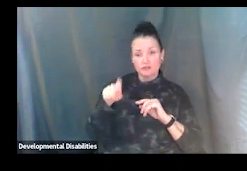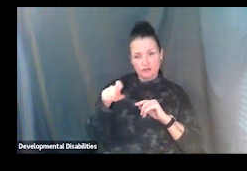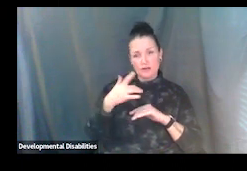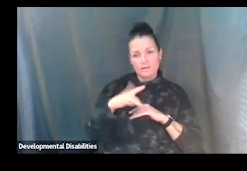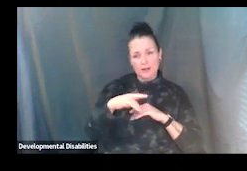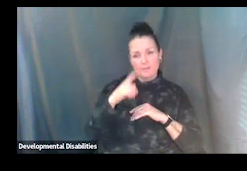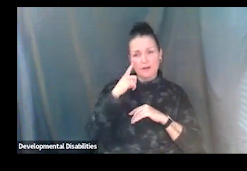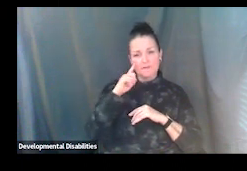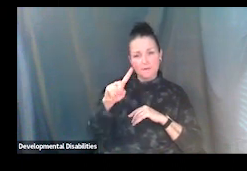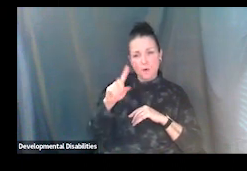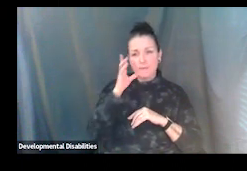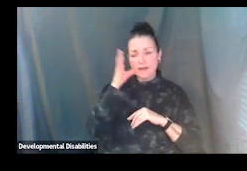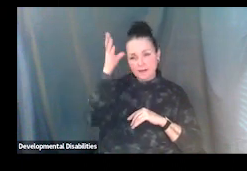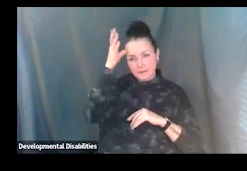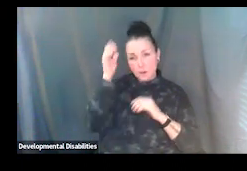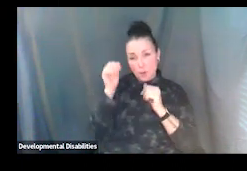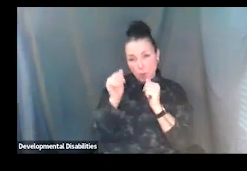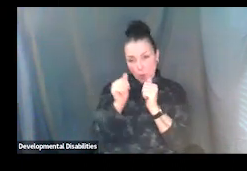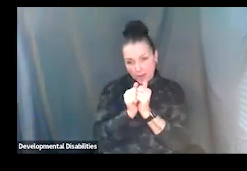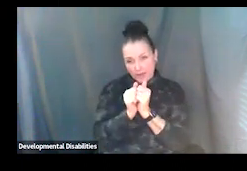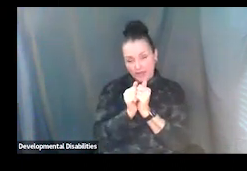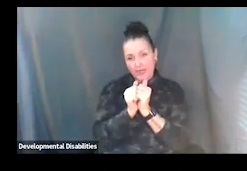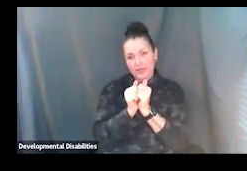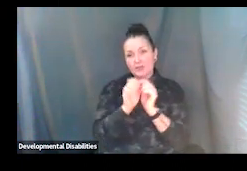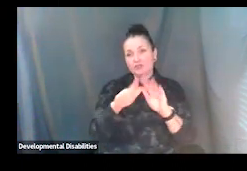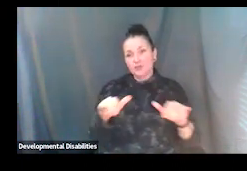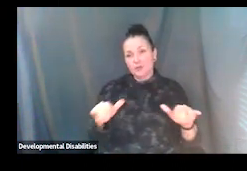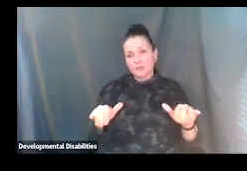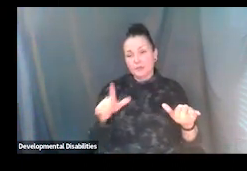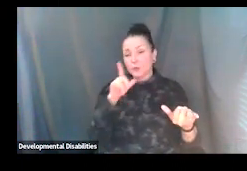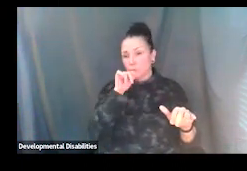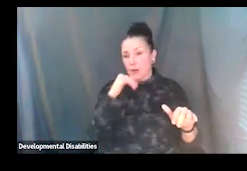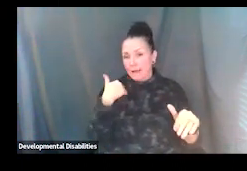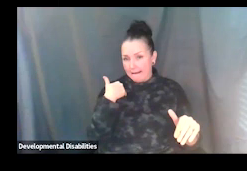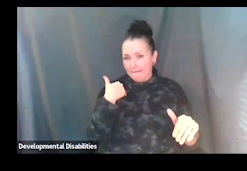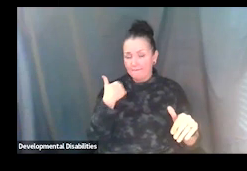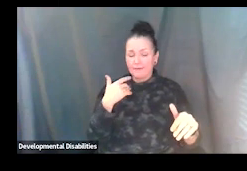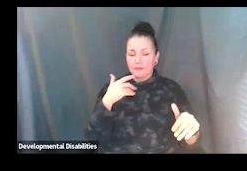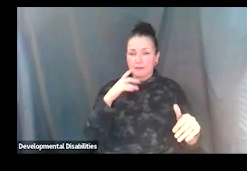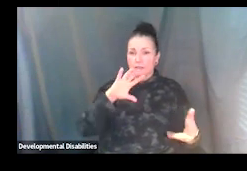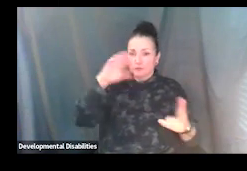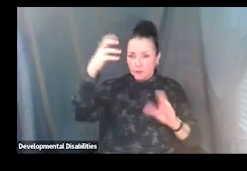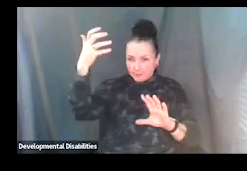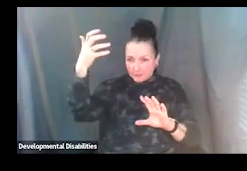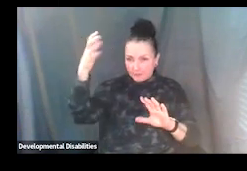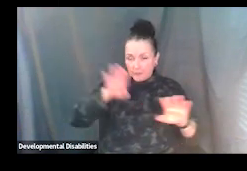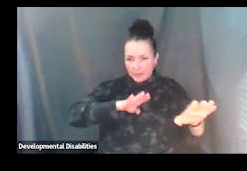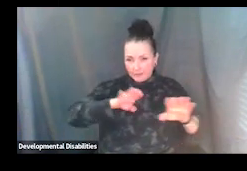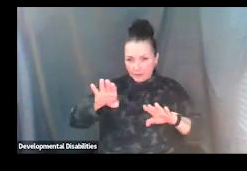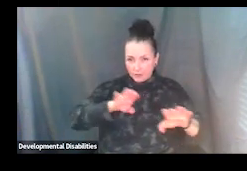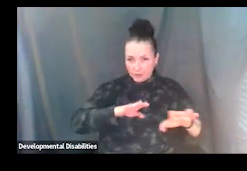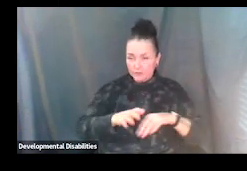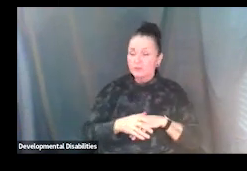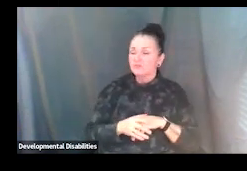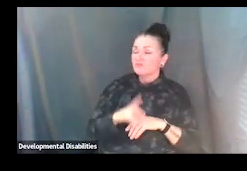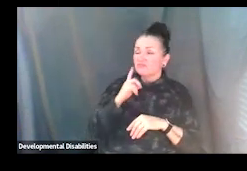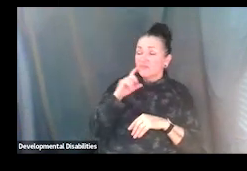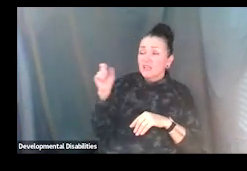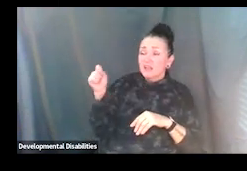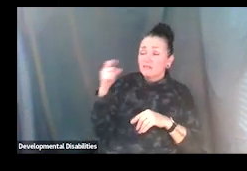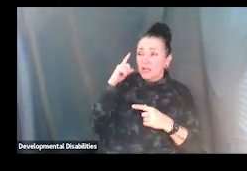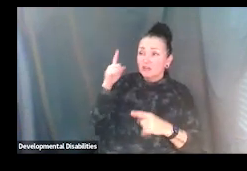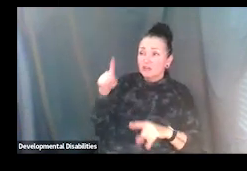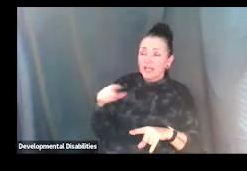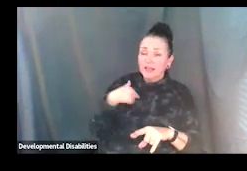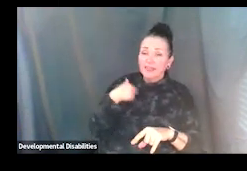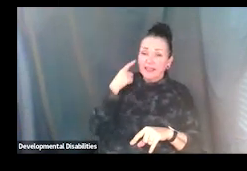No, and the long-term consequences of that, both individually and societally, are potentially going to be huge. I agree.